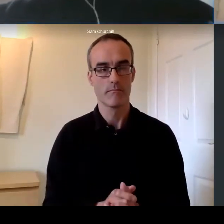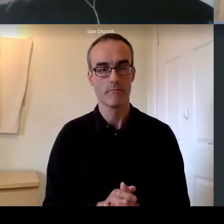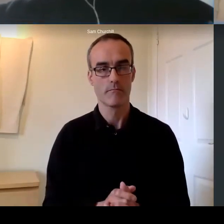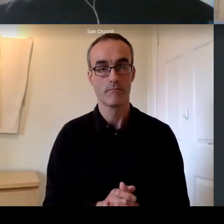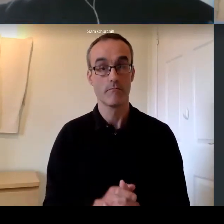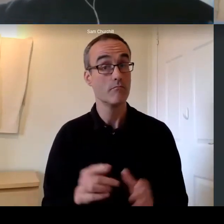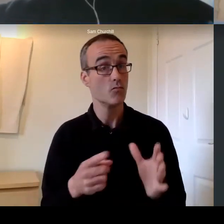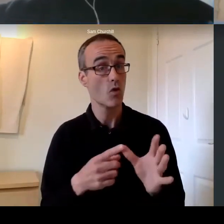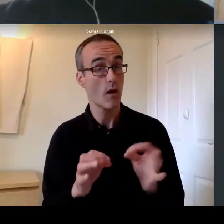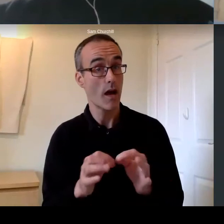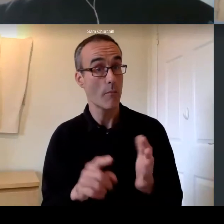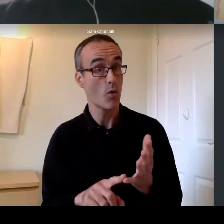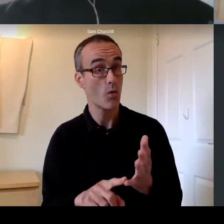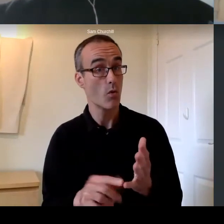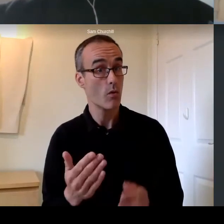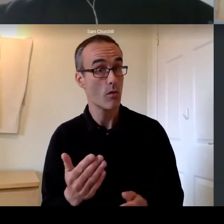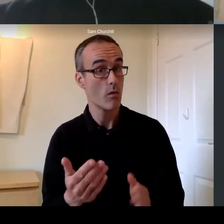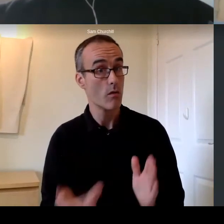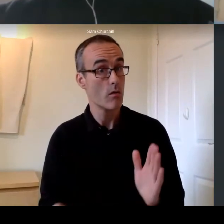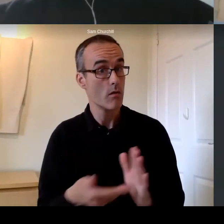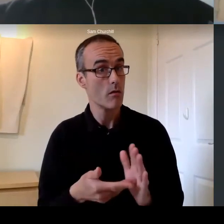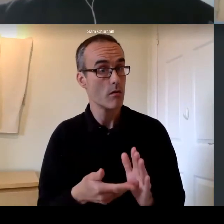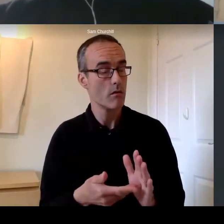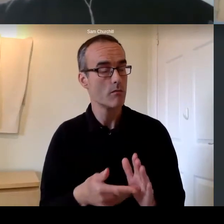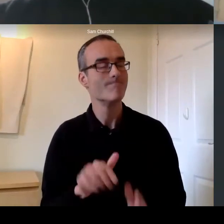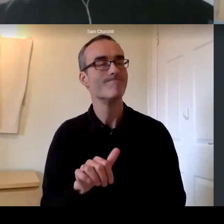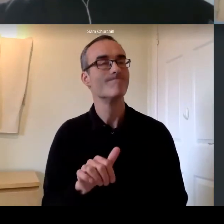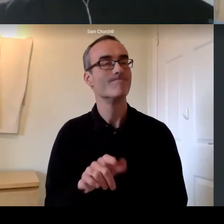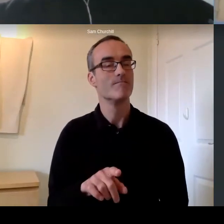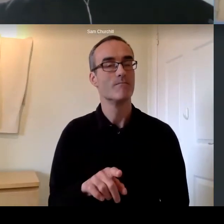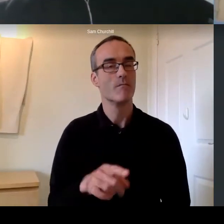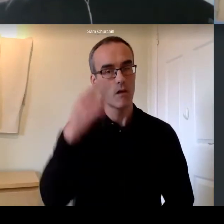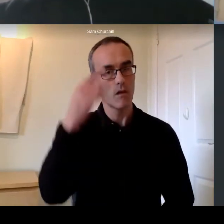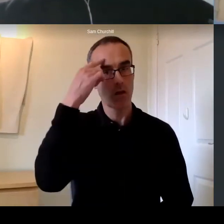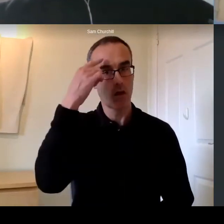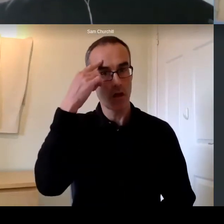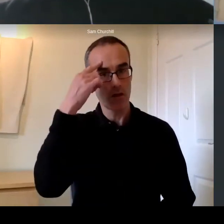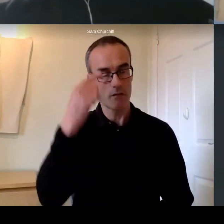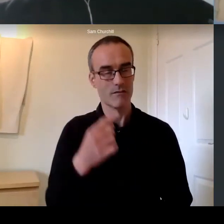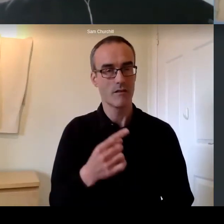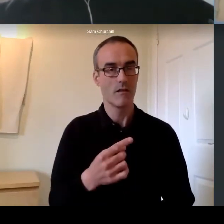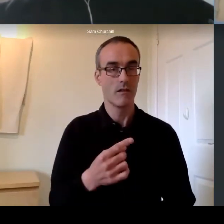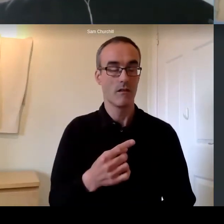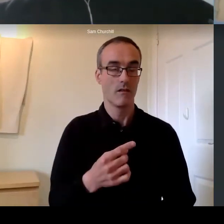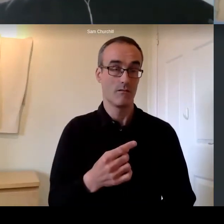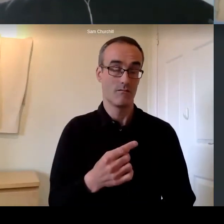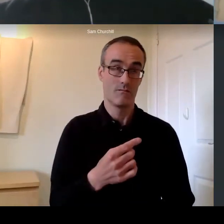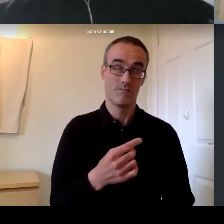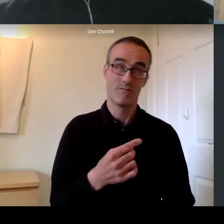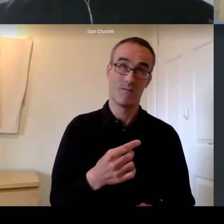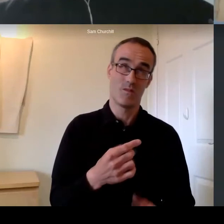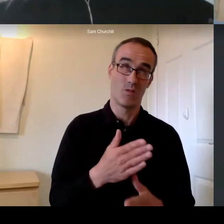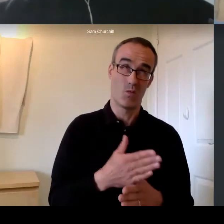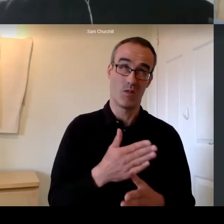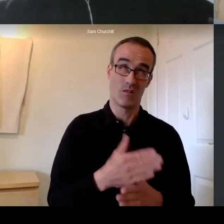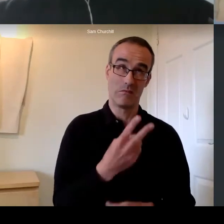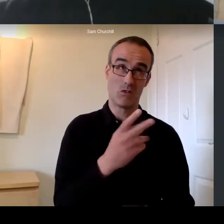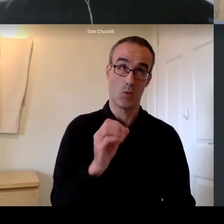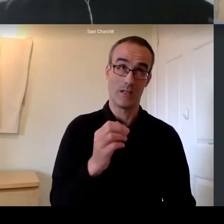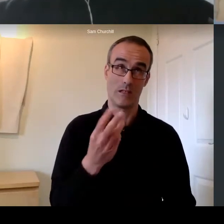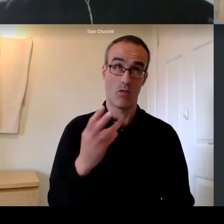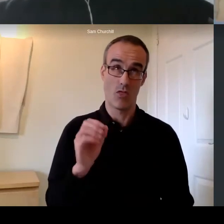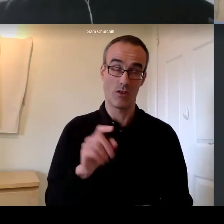Sorry, did you want to come in? Yeah, I was going to add to that. Obviously, I think the key thing, obviously, we've been working for the last 20, 30 years to sort of increase diversity